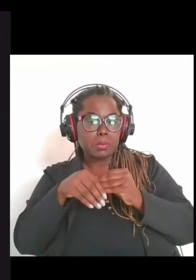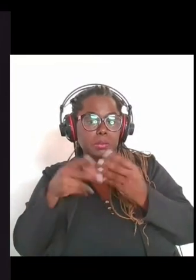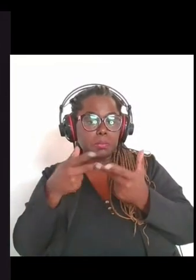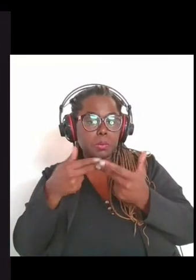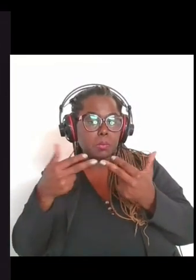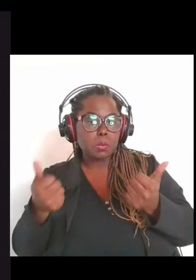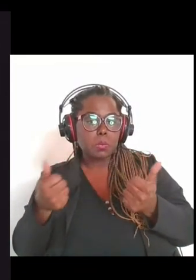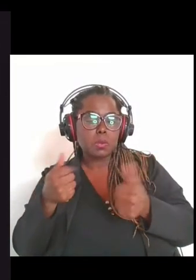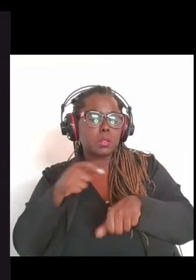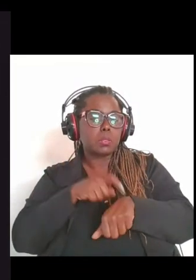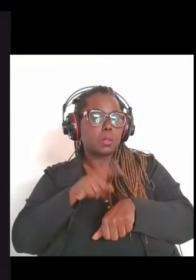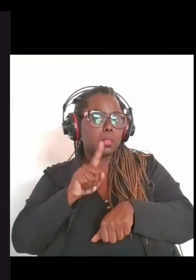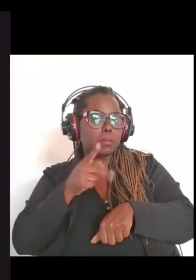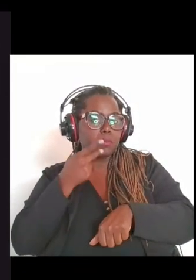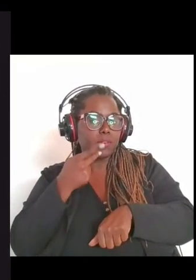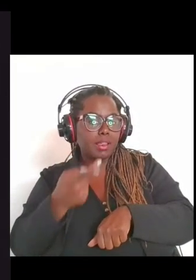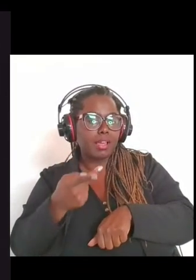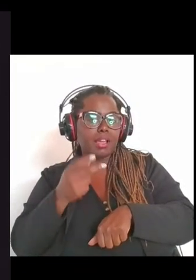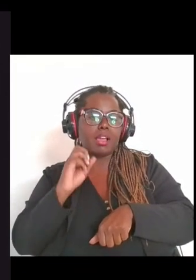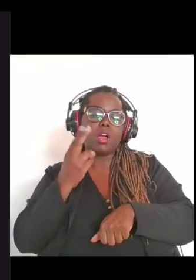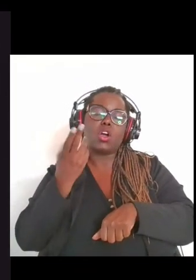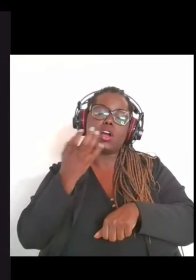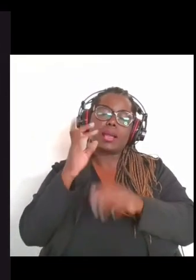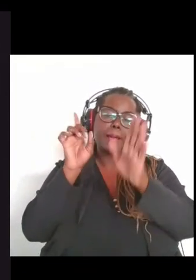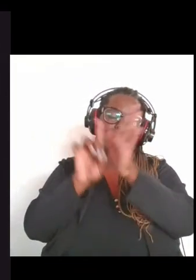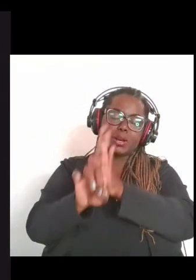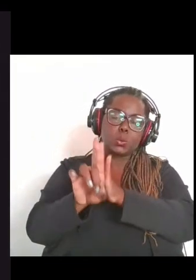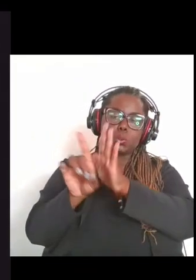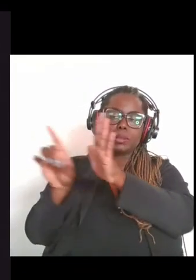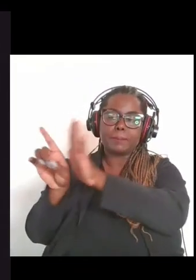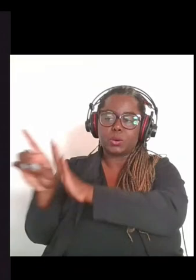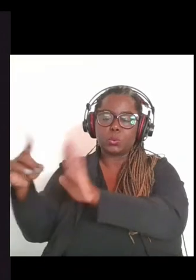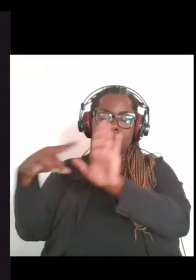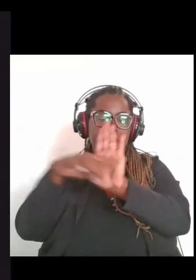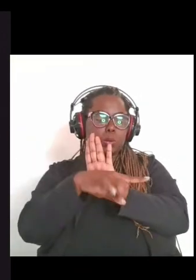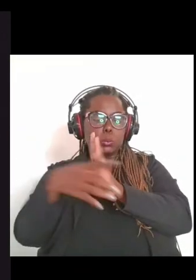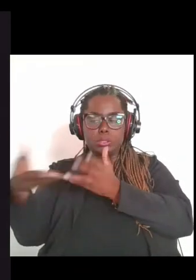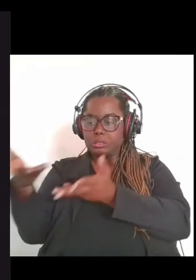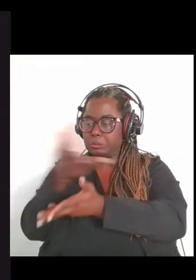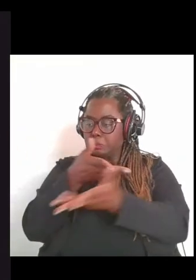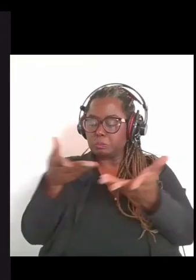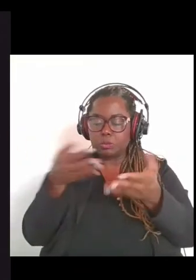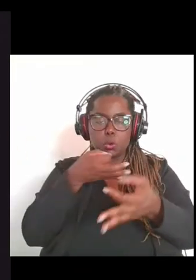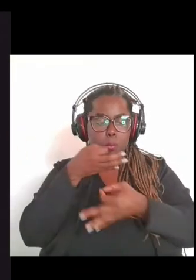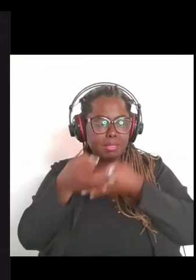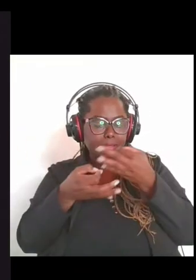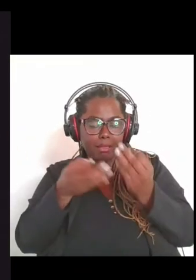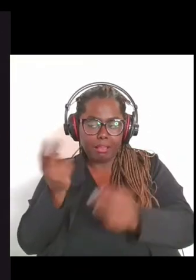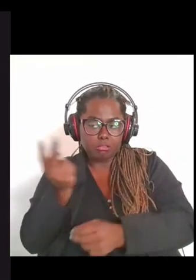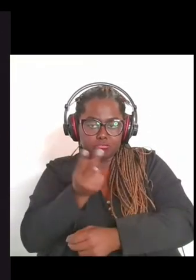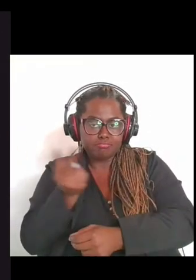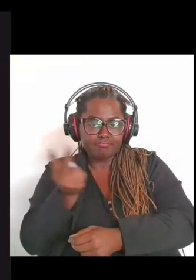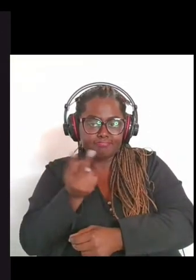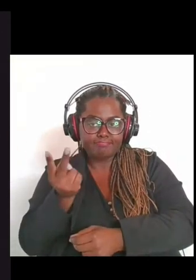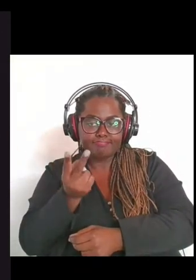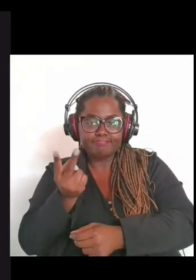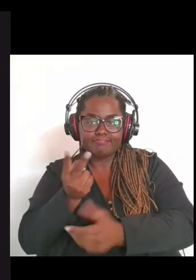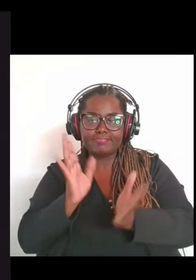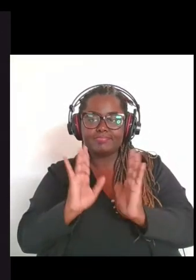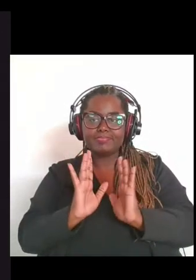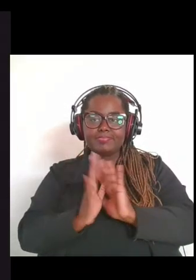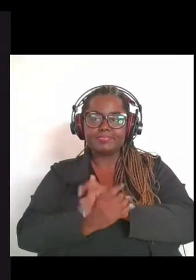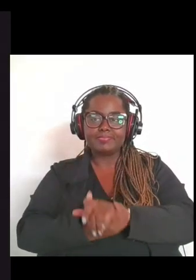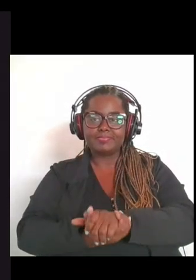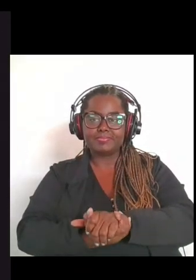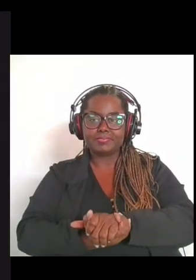any more comments or if you would like to ask each other questions please go ahead feel free to do so